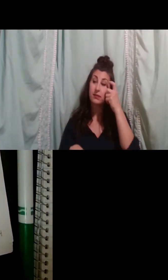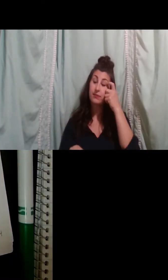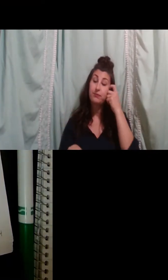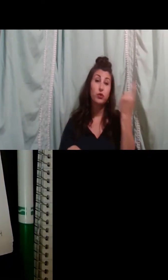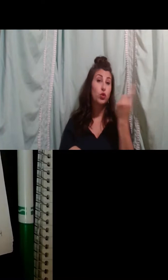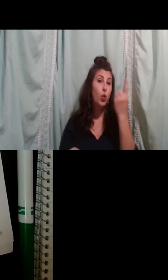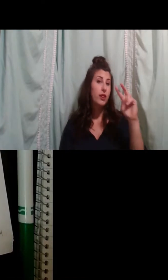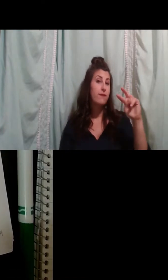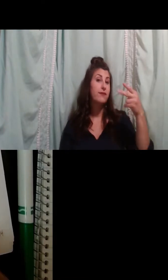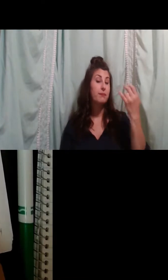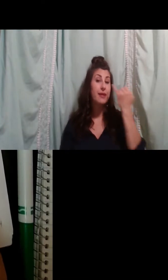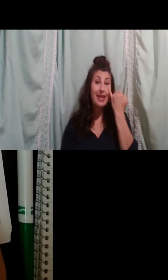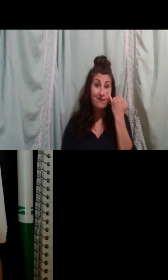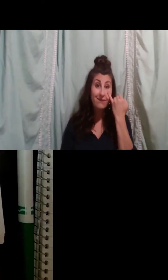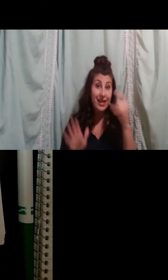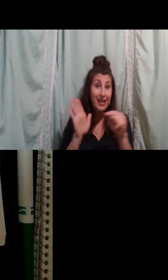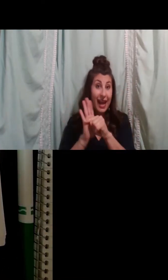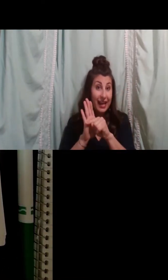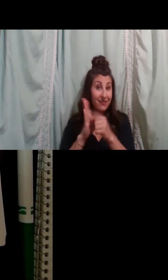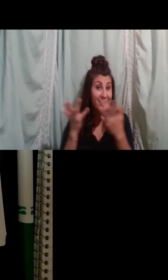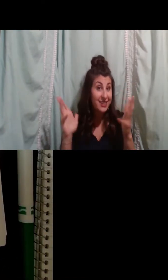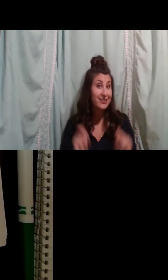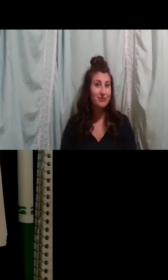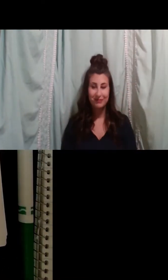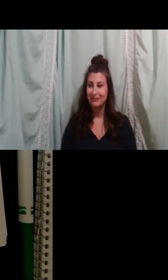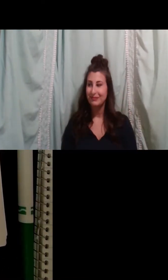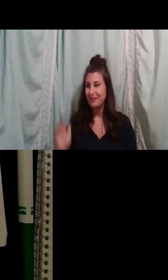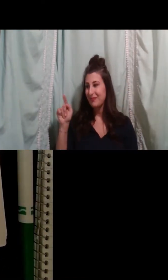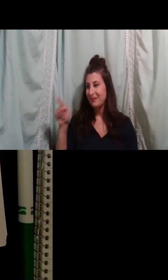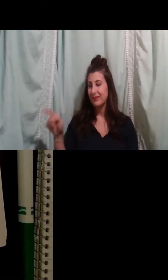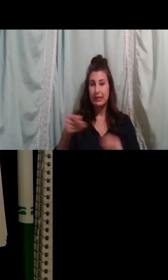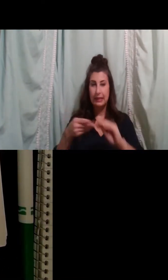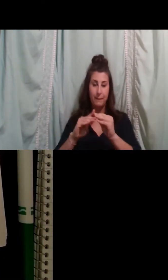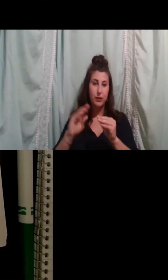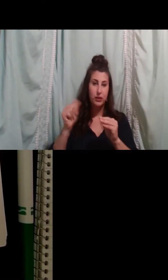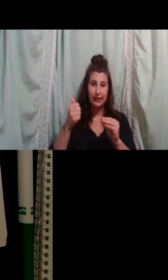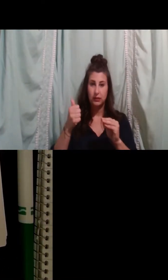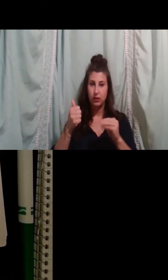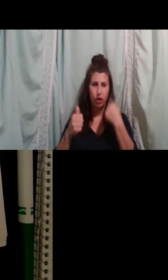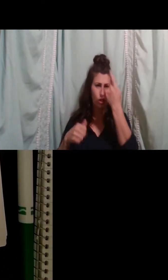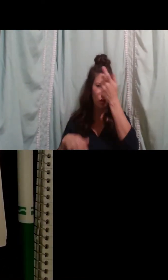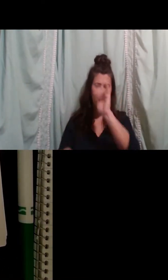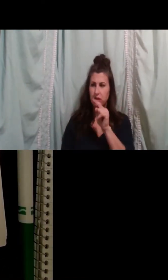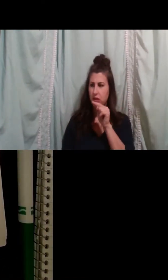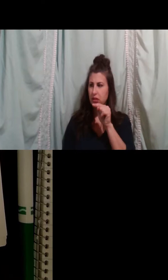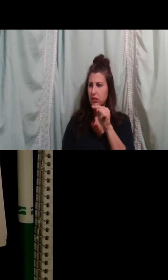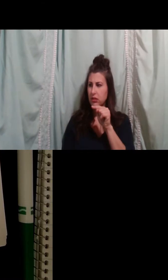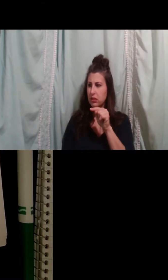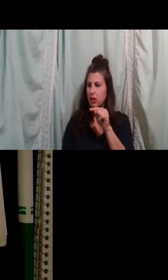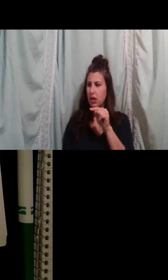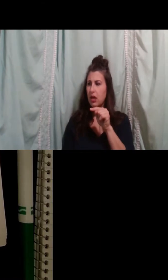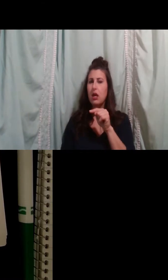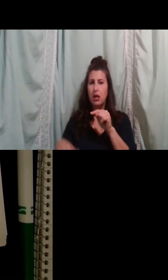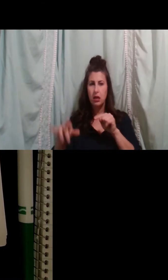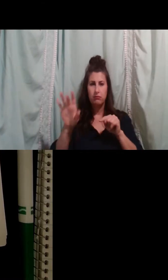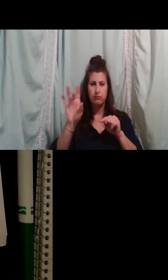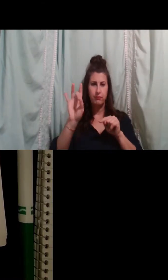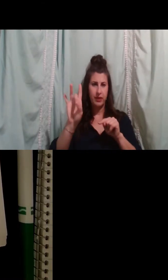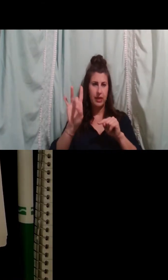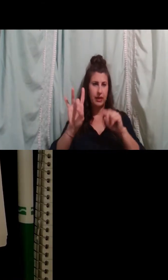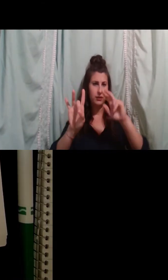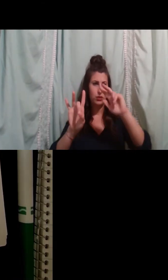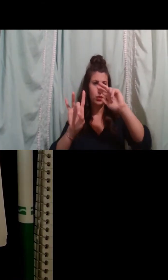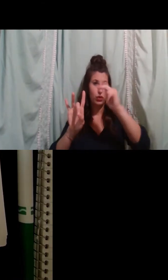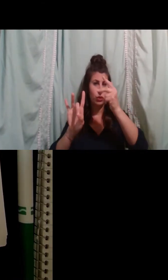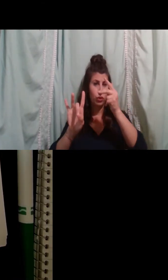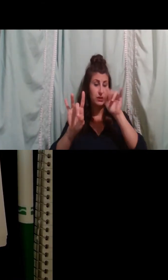You only flip negative exponents. All right, here, it looks like 8 to the 3rd